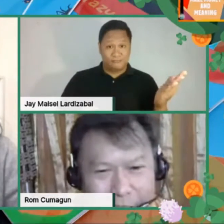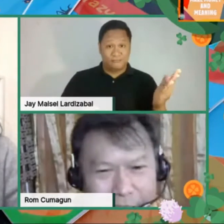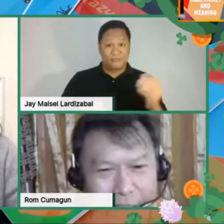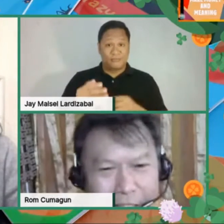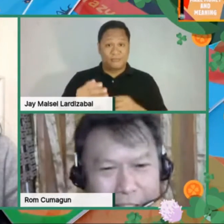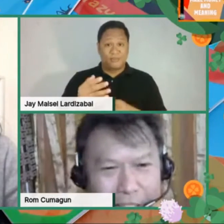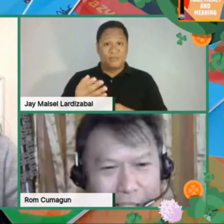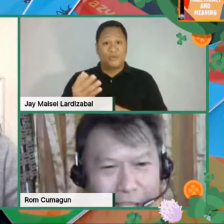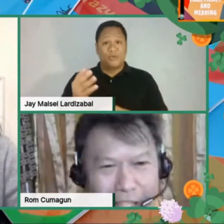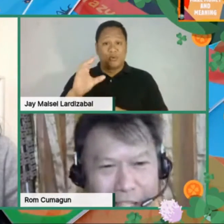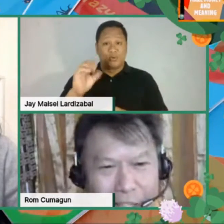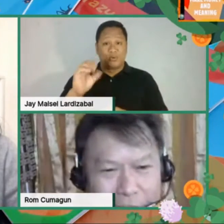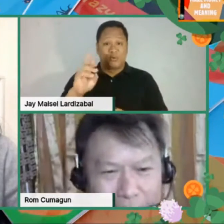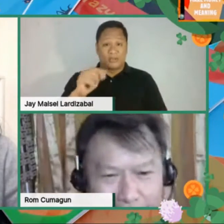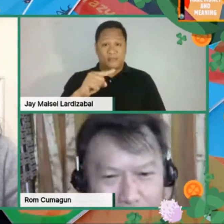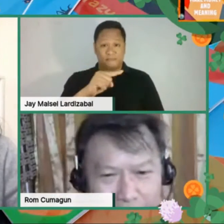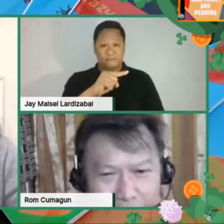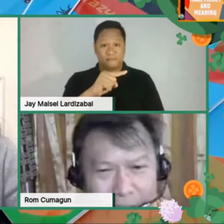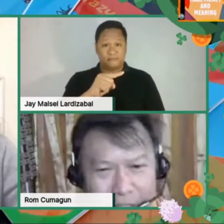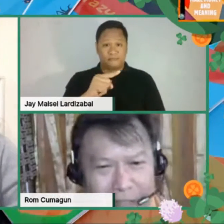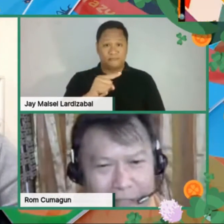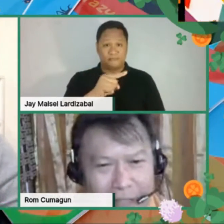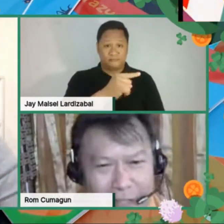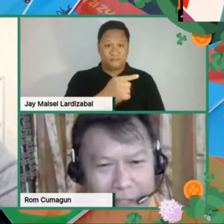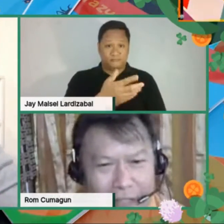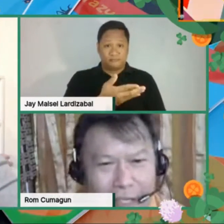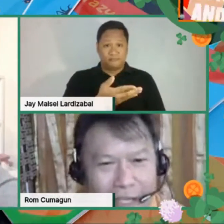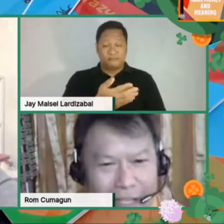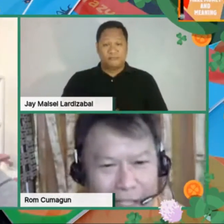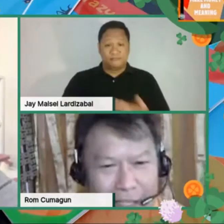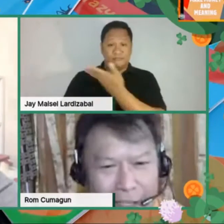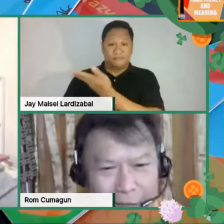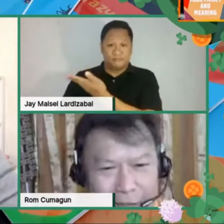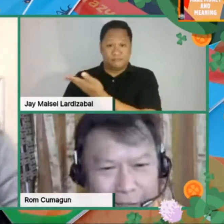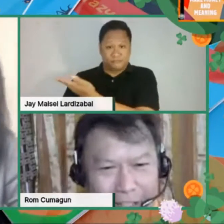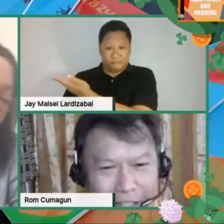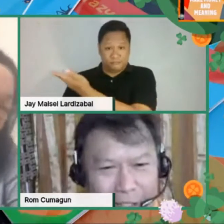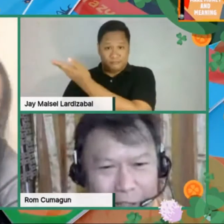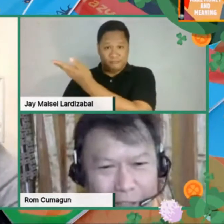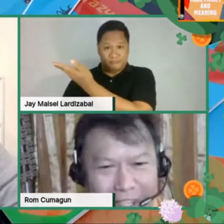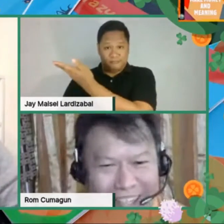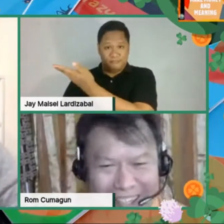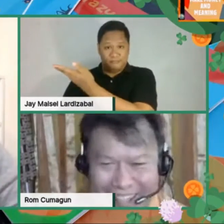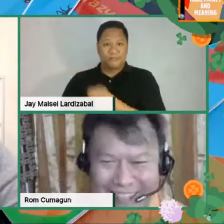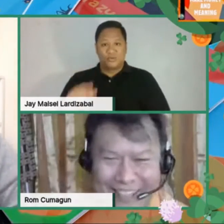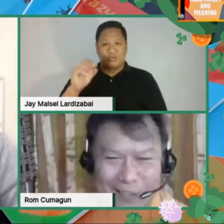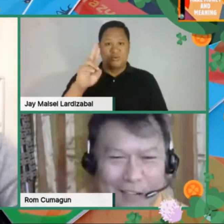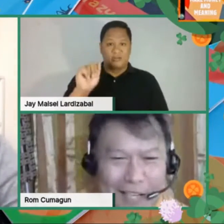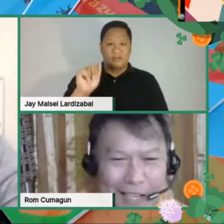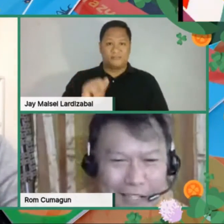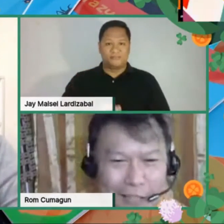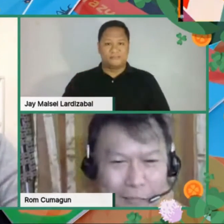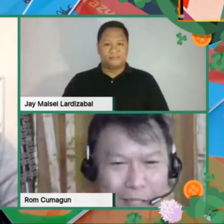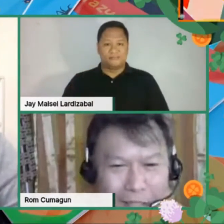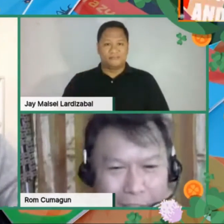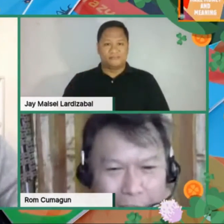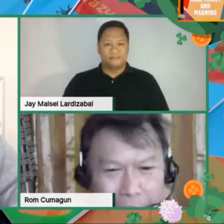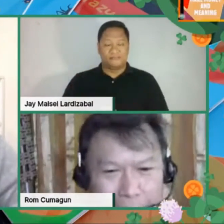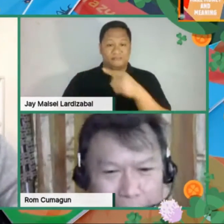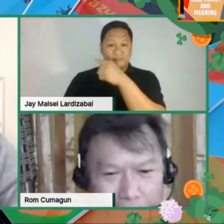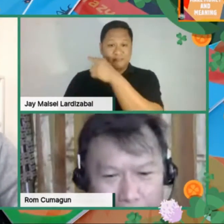hello. Cora, can you hear me? Oh, 6 Oh o'clock. no, Okay. oh no. I think Cora cannot But hear